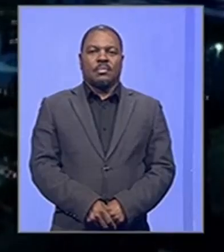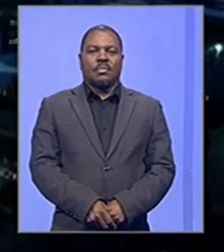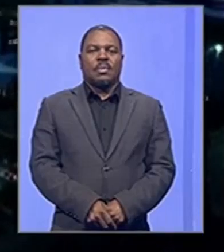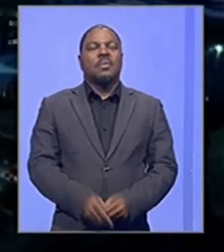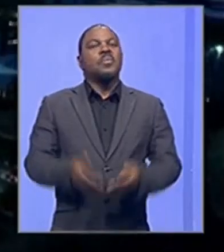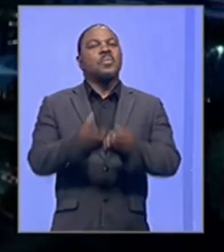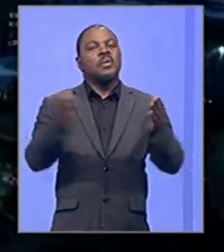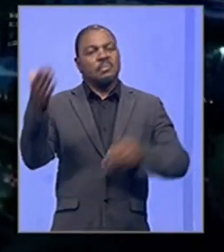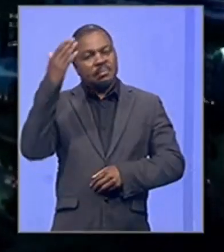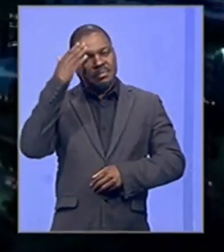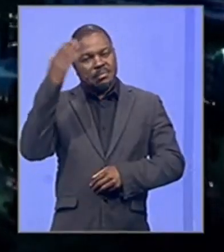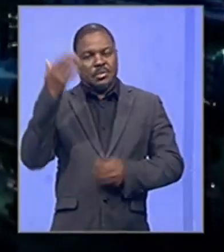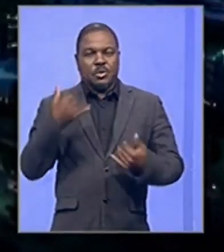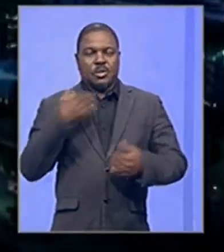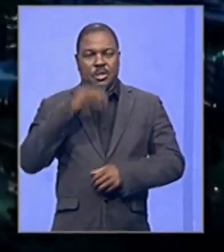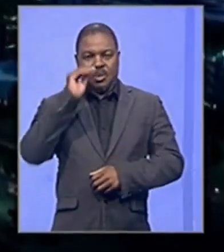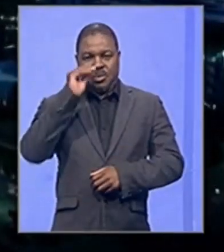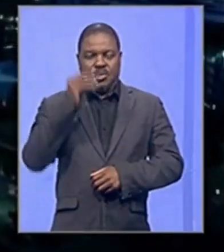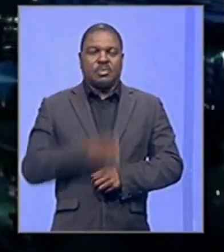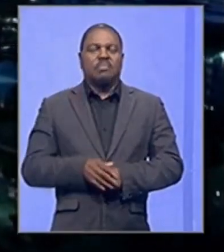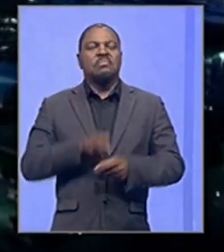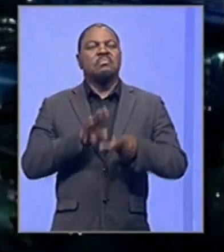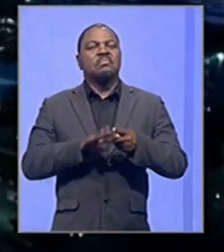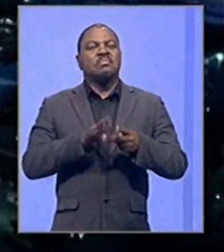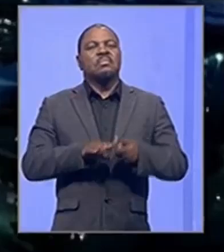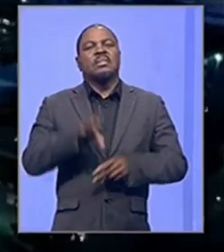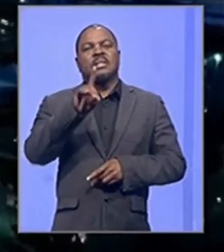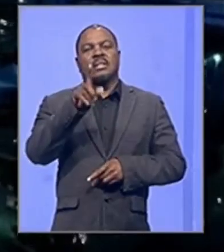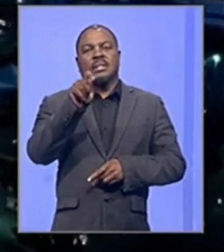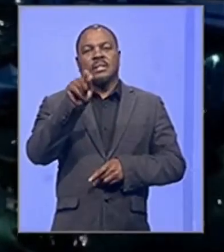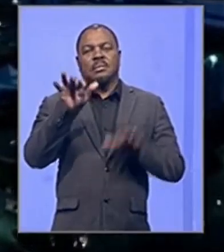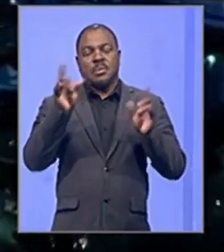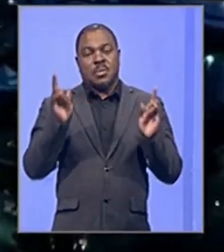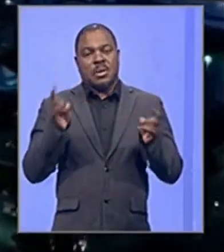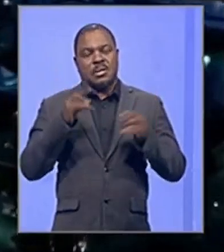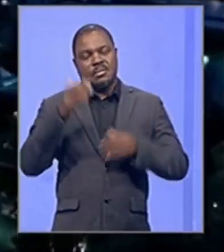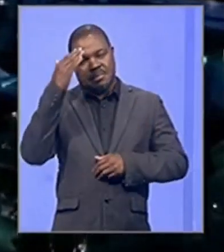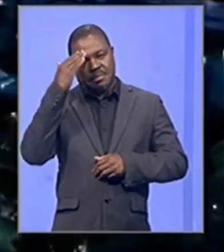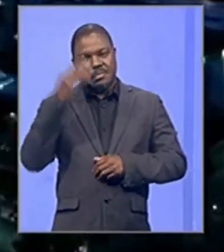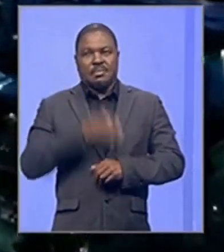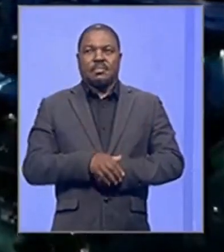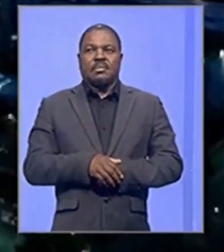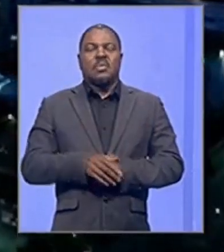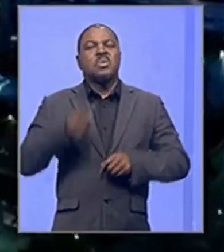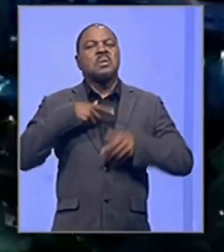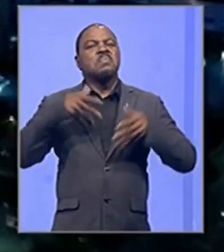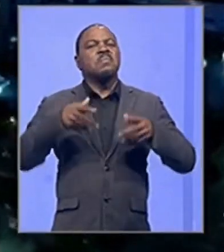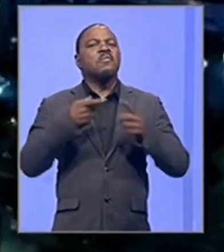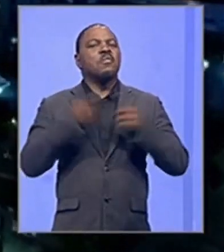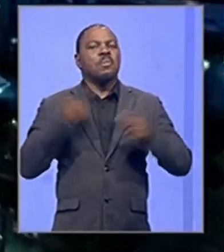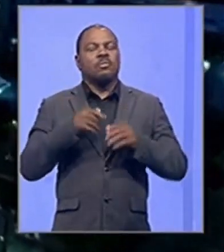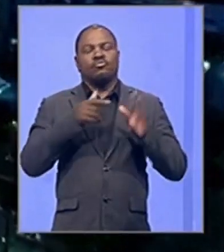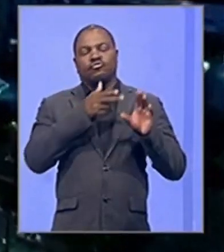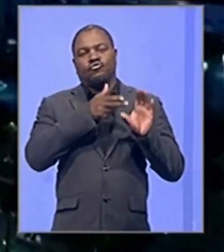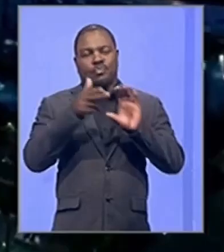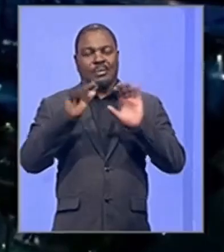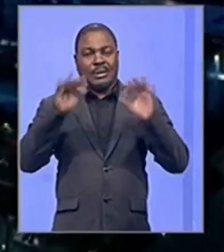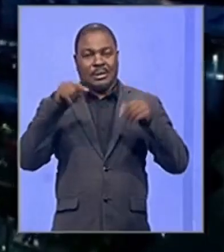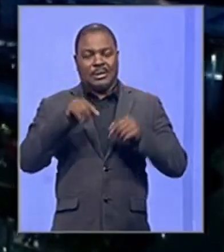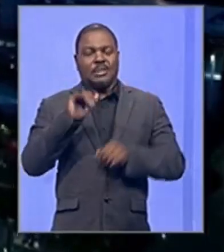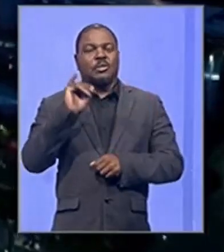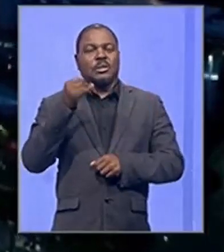Re a letamisha ditabeng tša bošegombjo le babogedi ba rena ba kanala ya DTT. Re gaša go tšwa Studio 10 Auckland